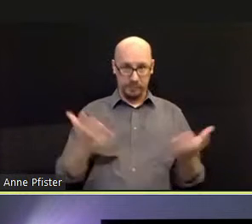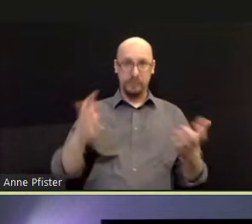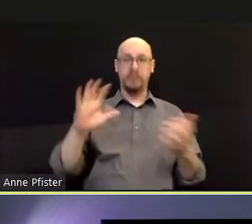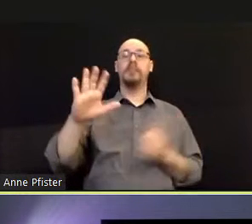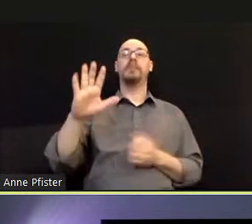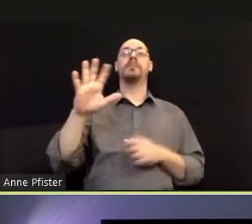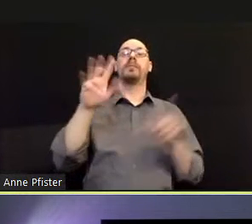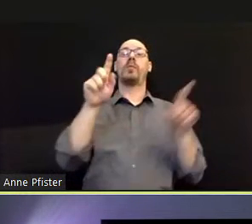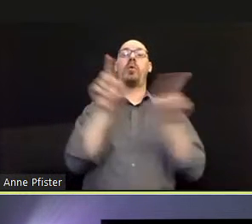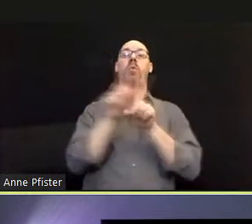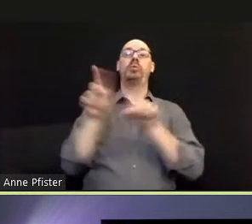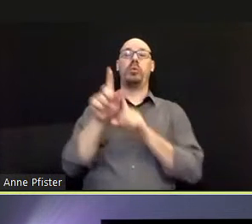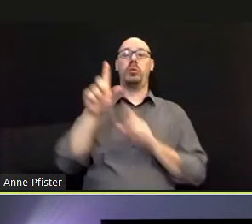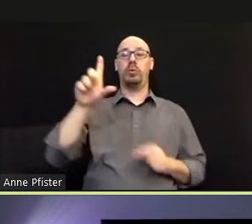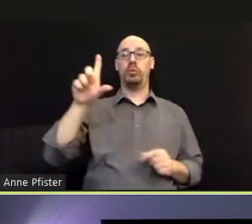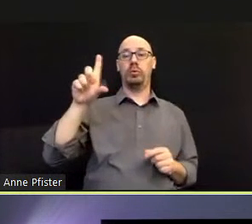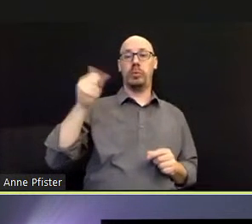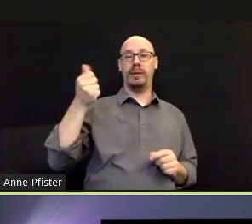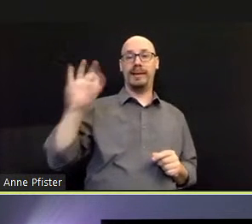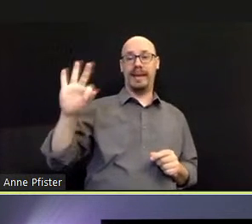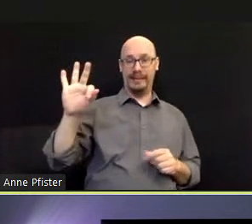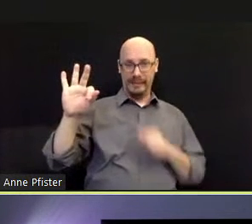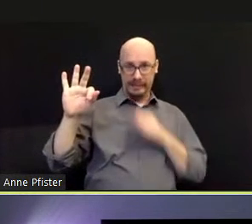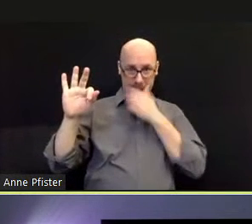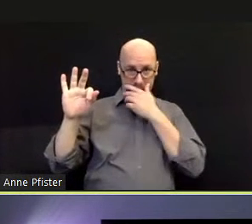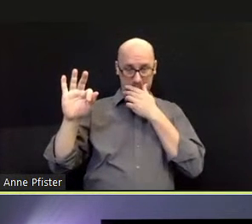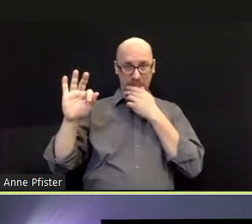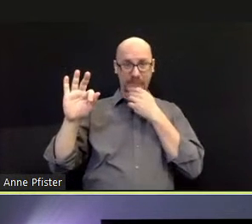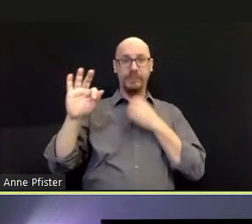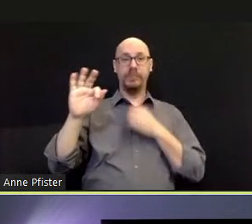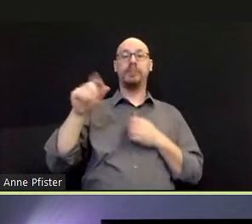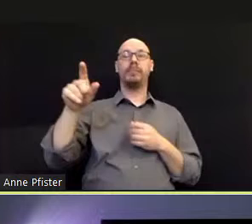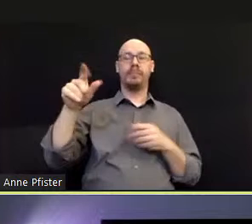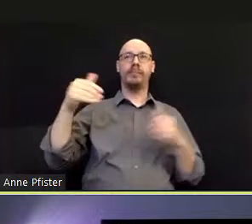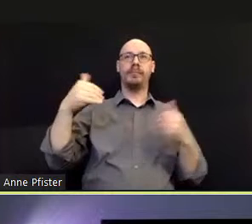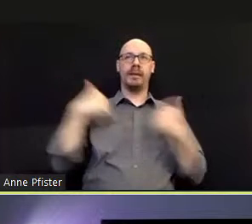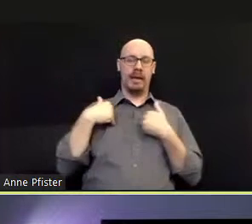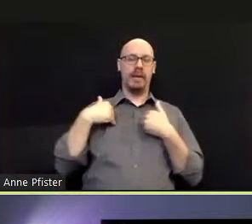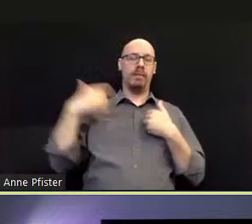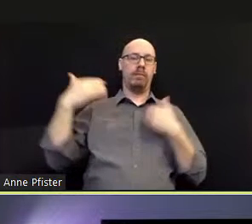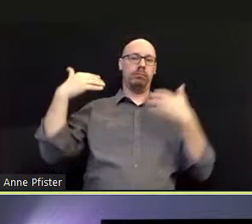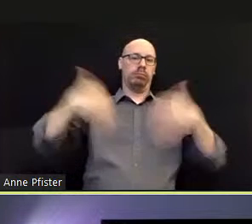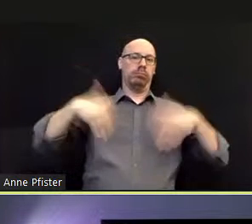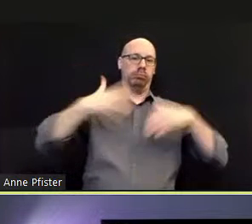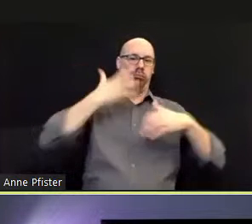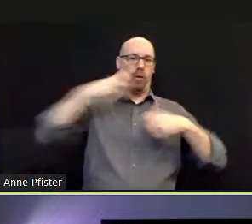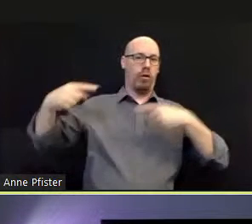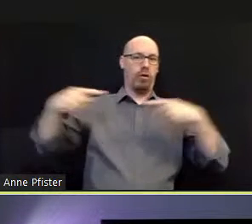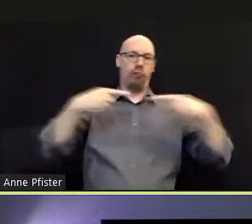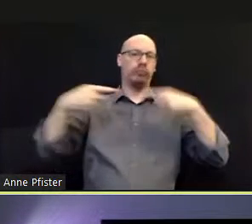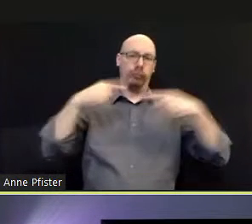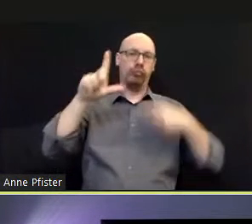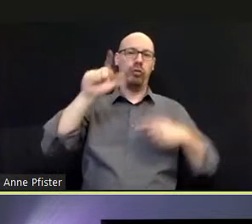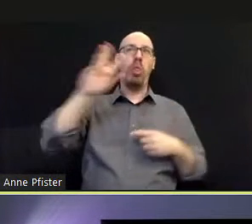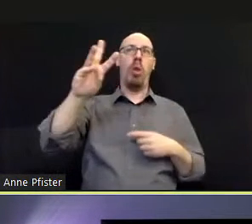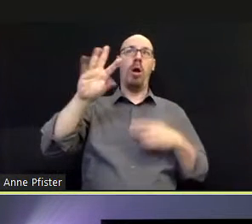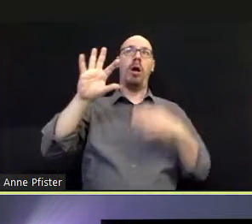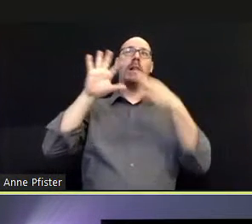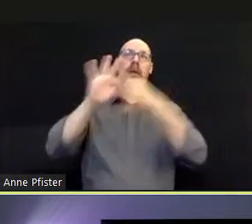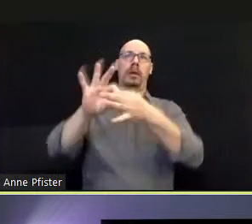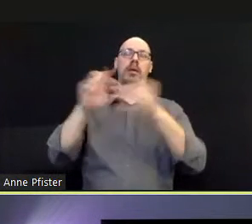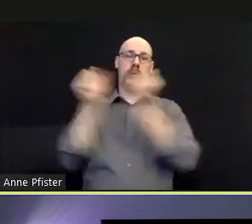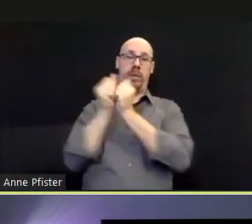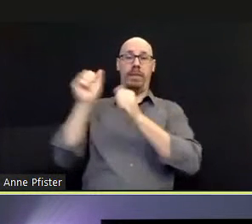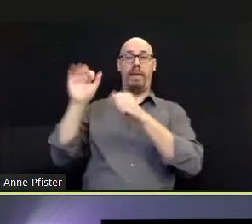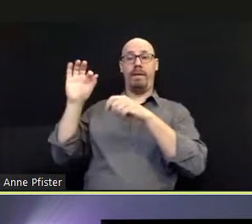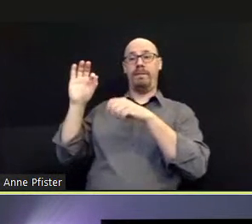Also in 2019, a controversial law on the functioning of Ukrainian as the